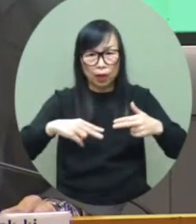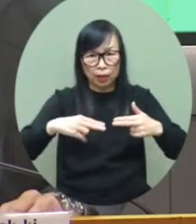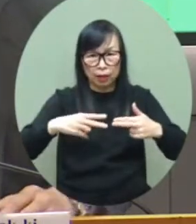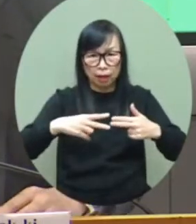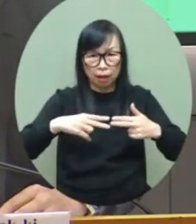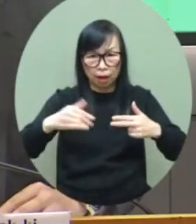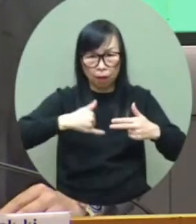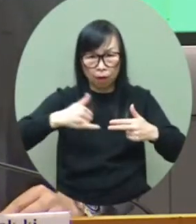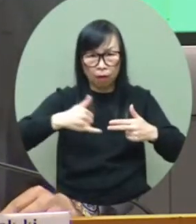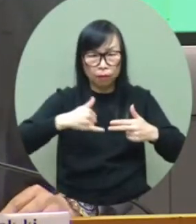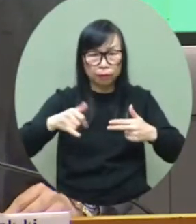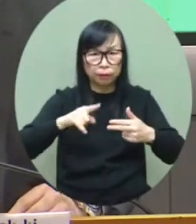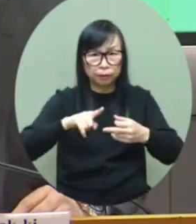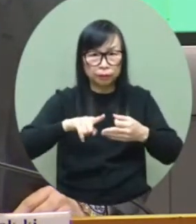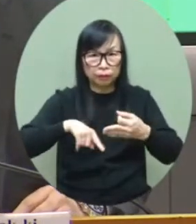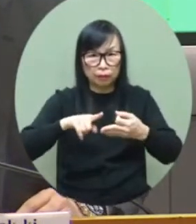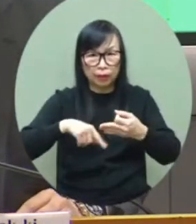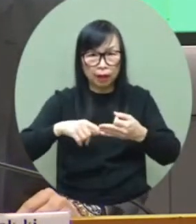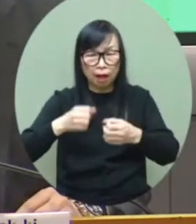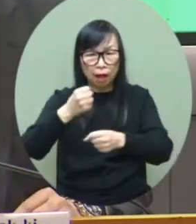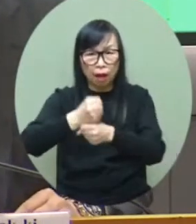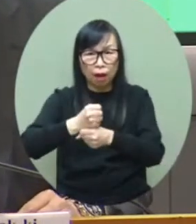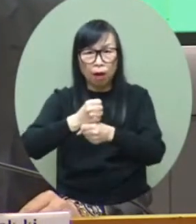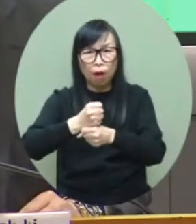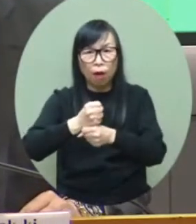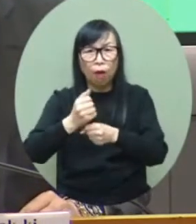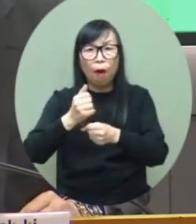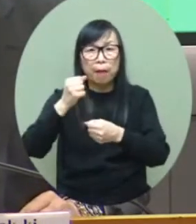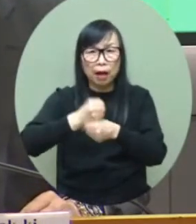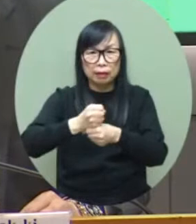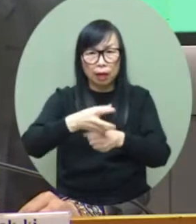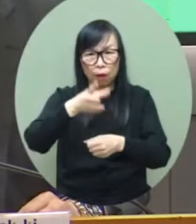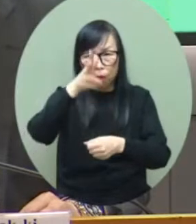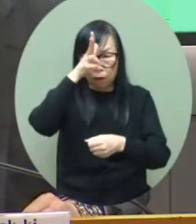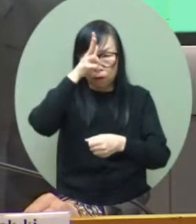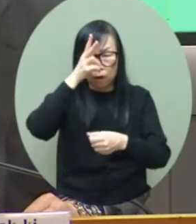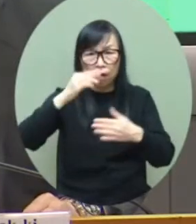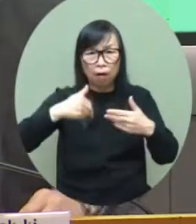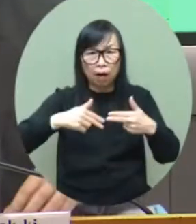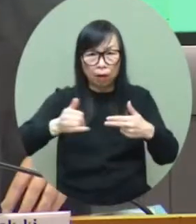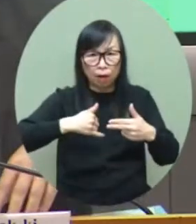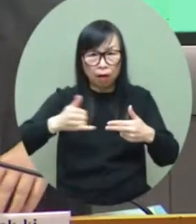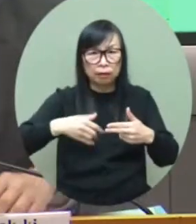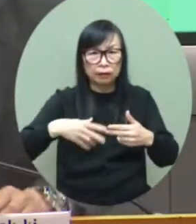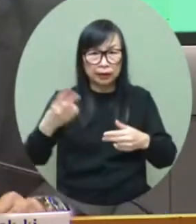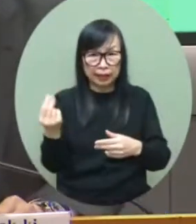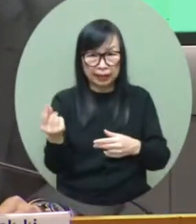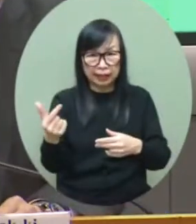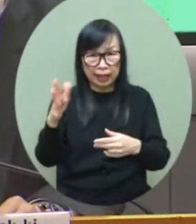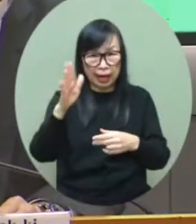BCP, Hang Yun Wai Lantong BCP, and also the Lok Ma Chau Huang Gang BCP.